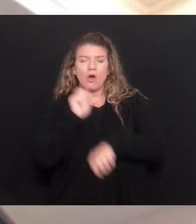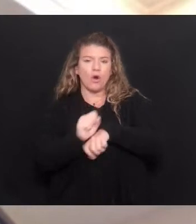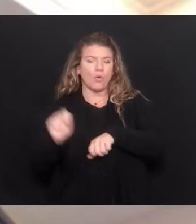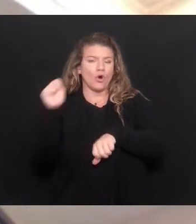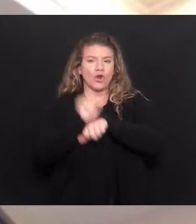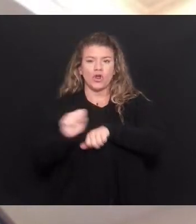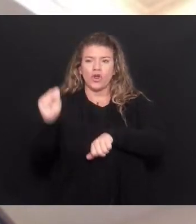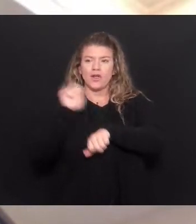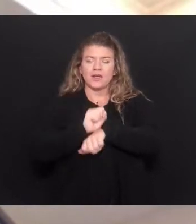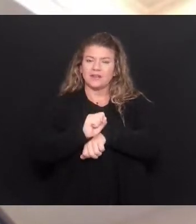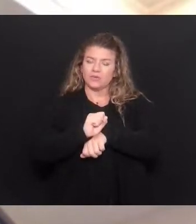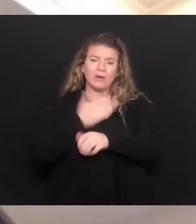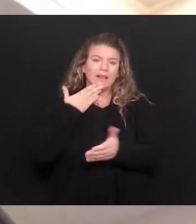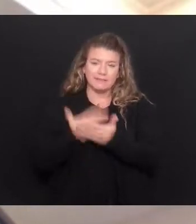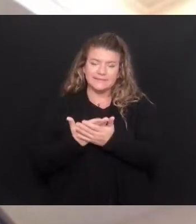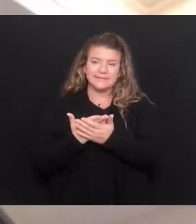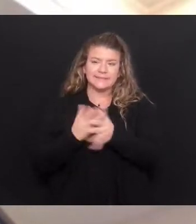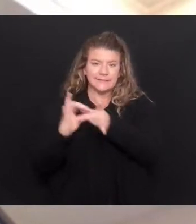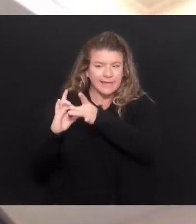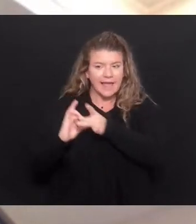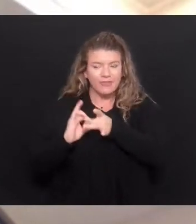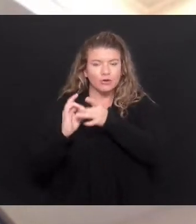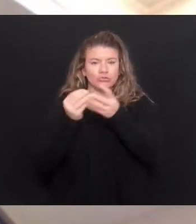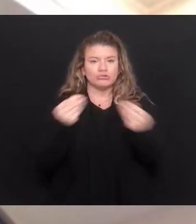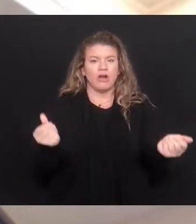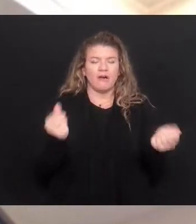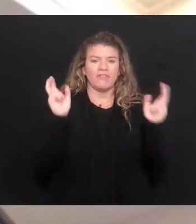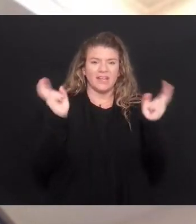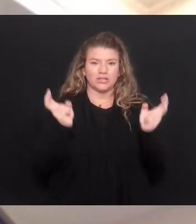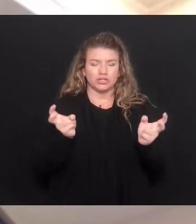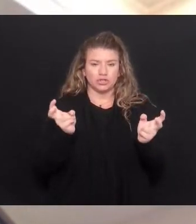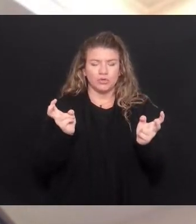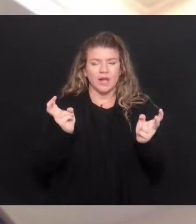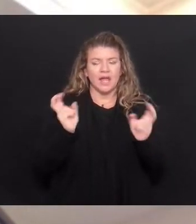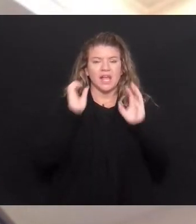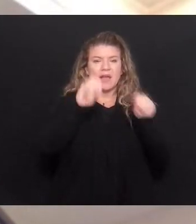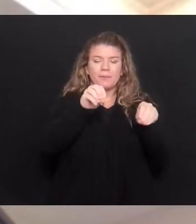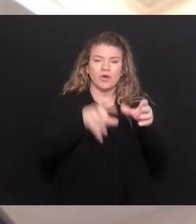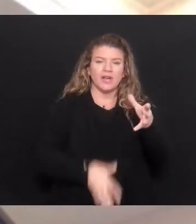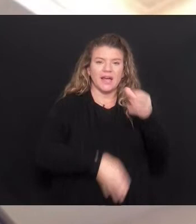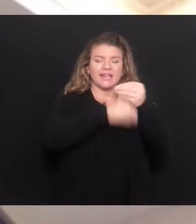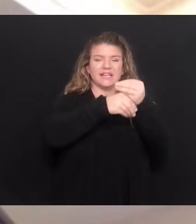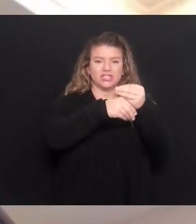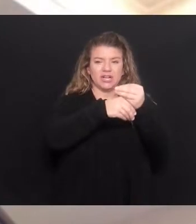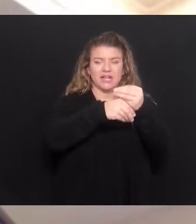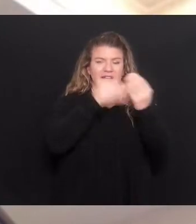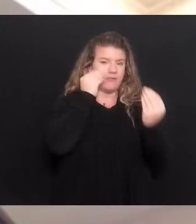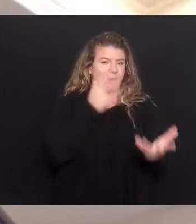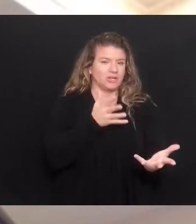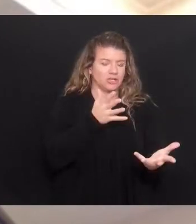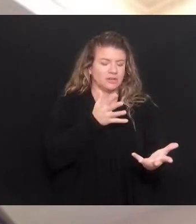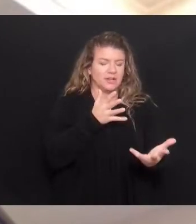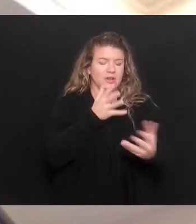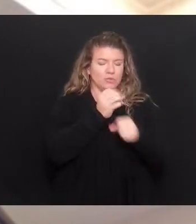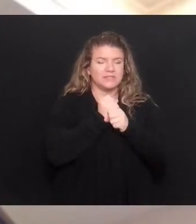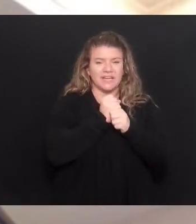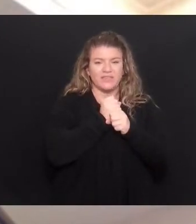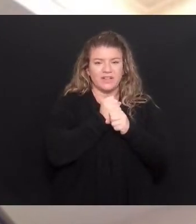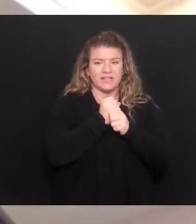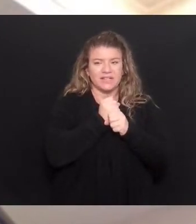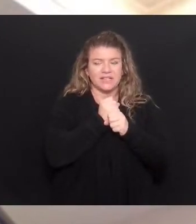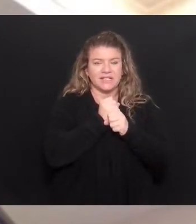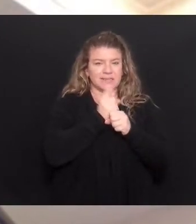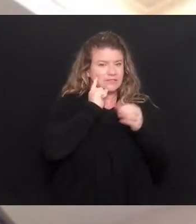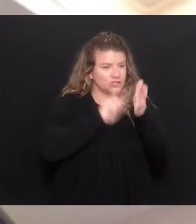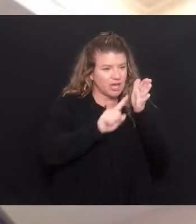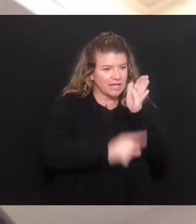working well to get this resolved and put in additional double checks of the data that we receive from